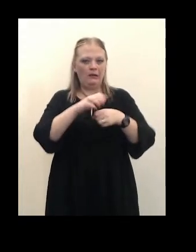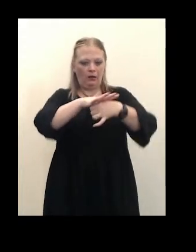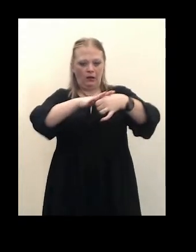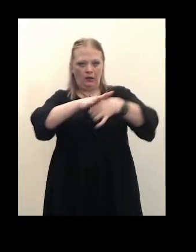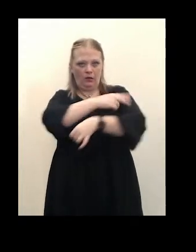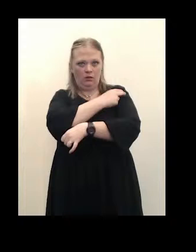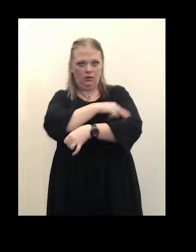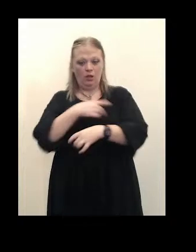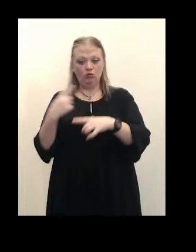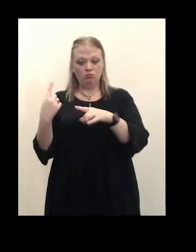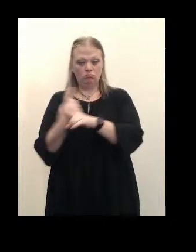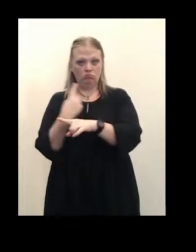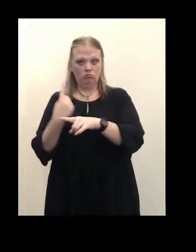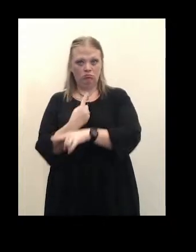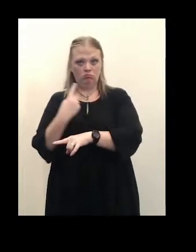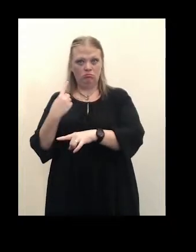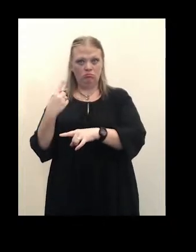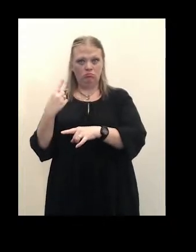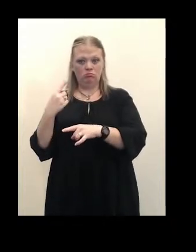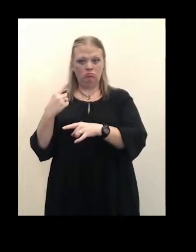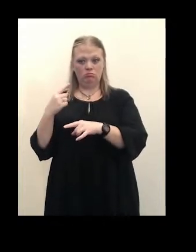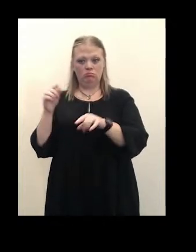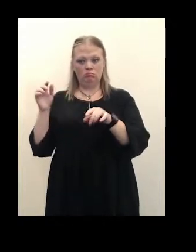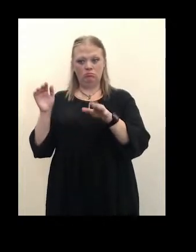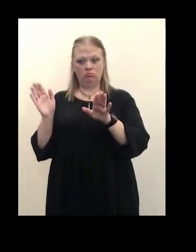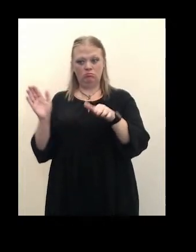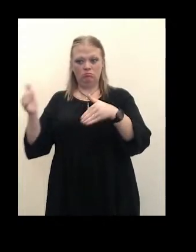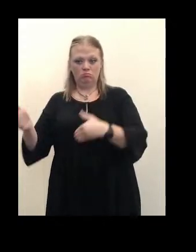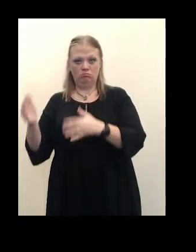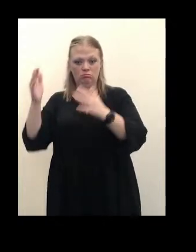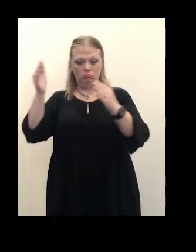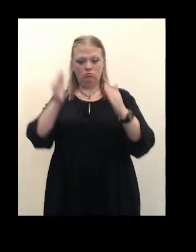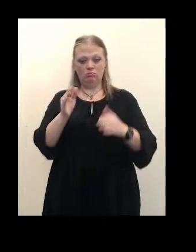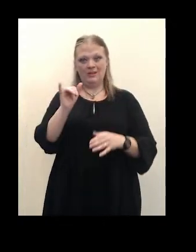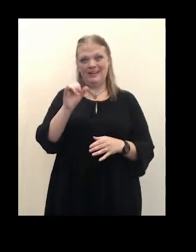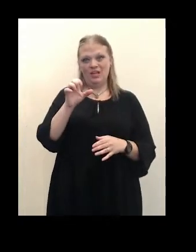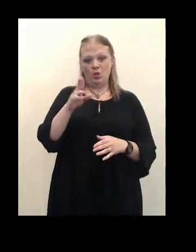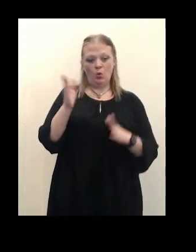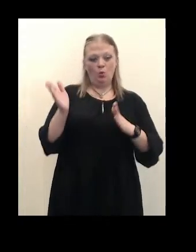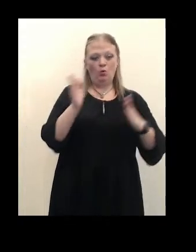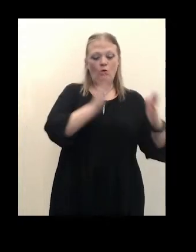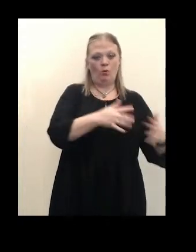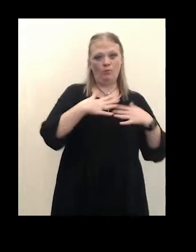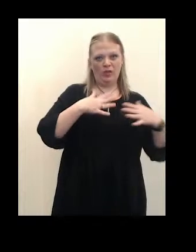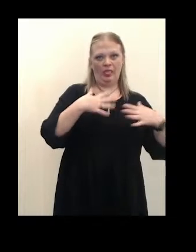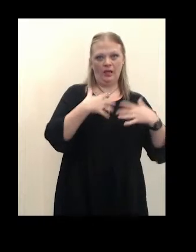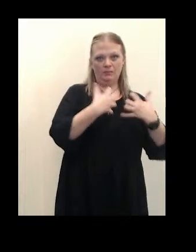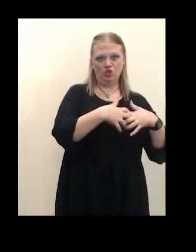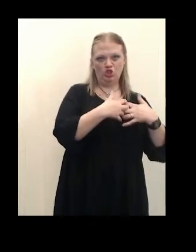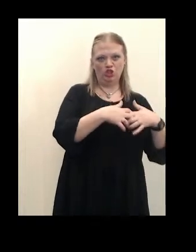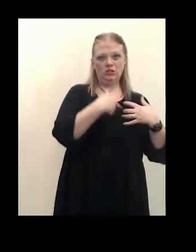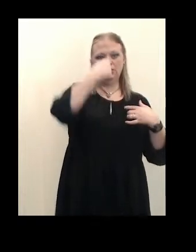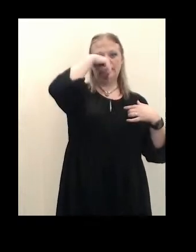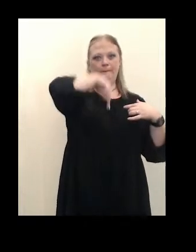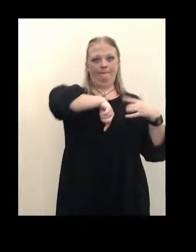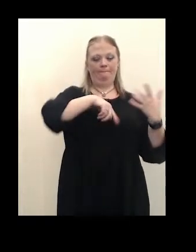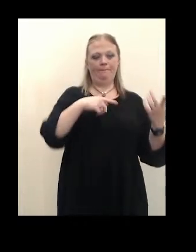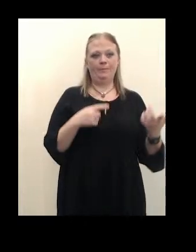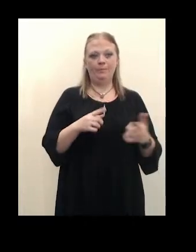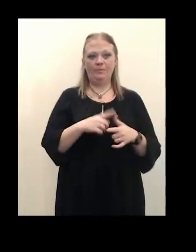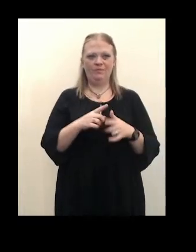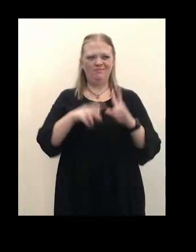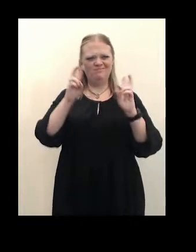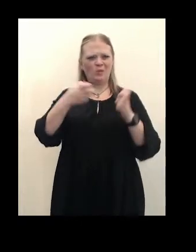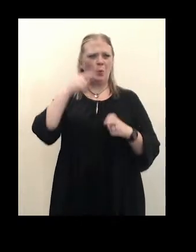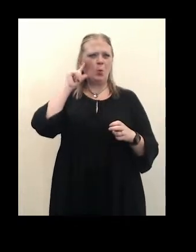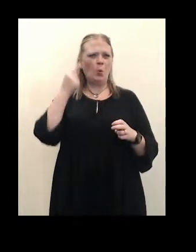regular medical ward, the ICU, or they're on airway assistance. And then the golden brown are all